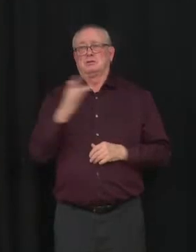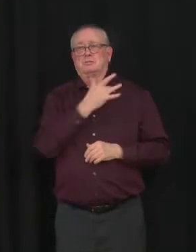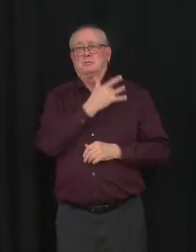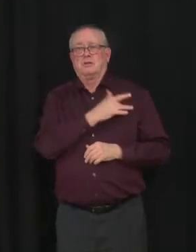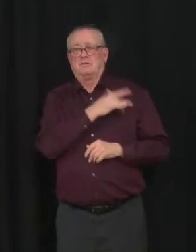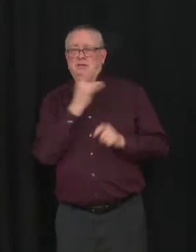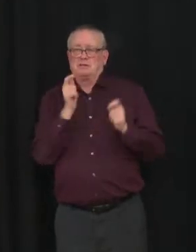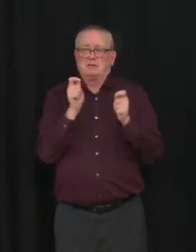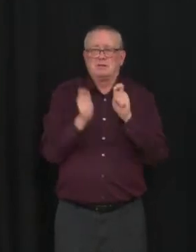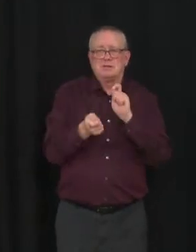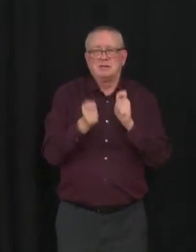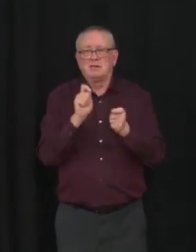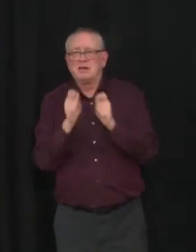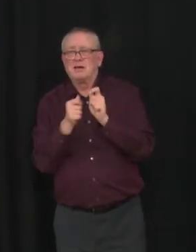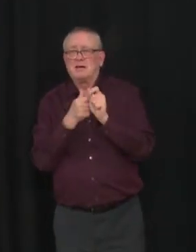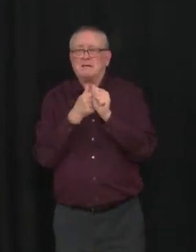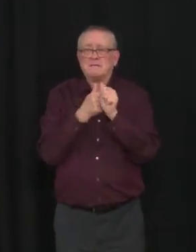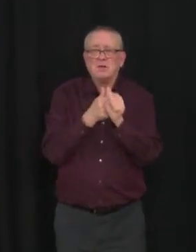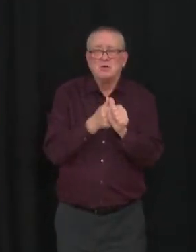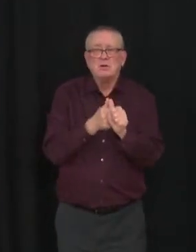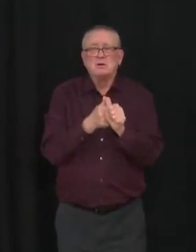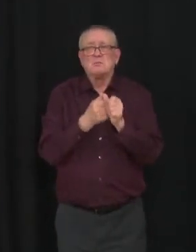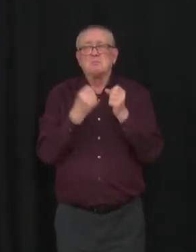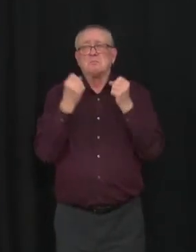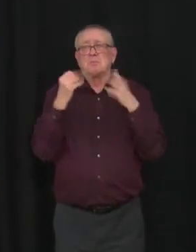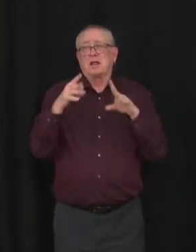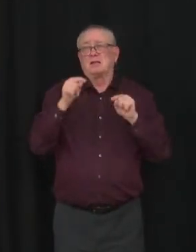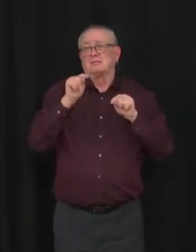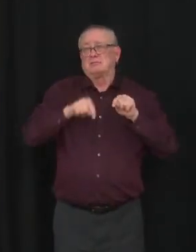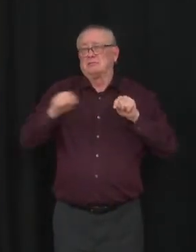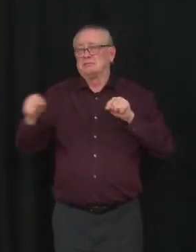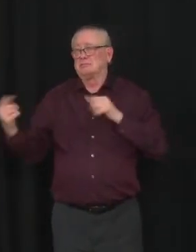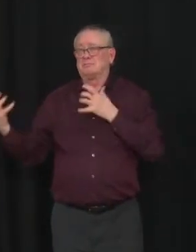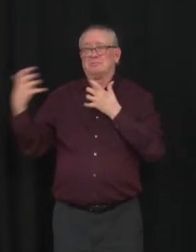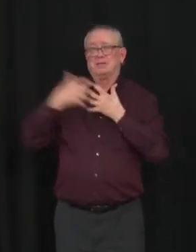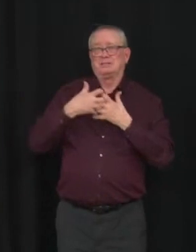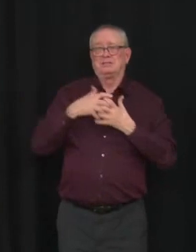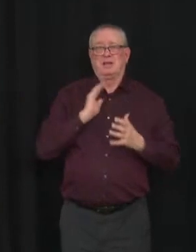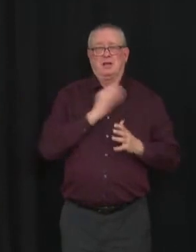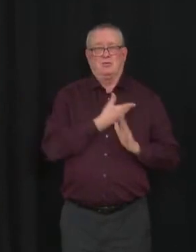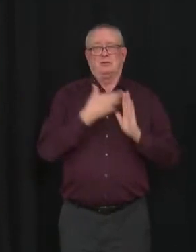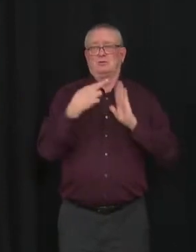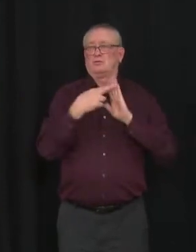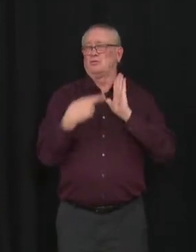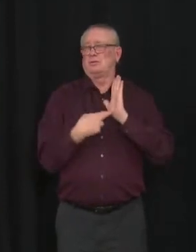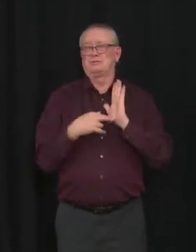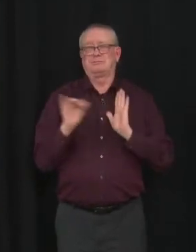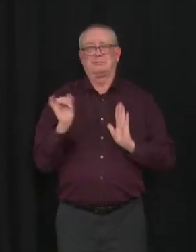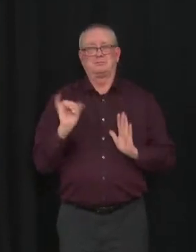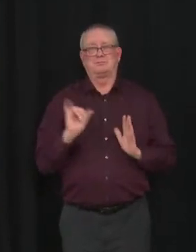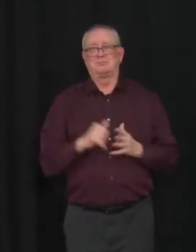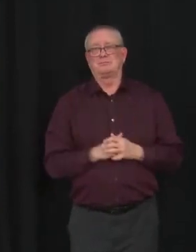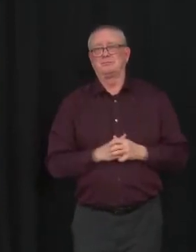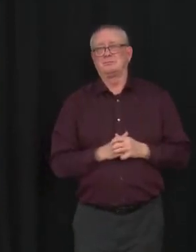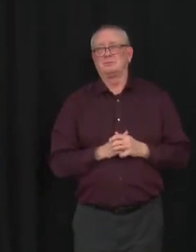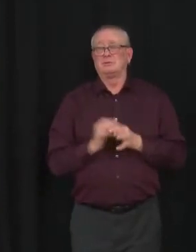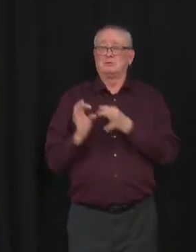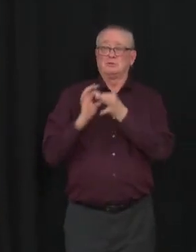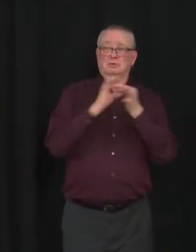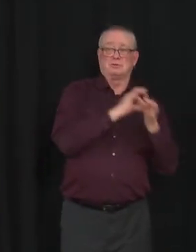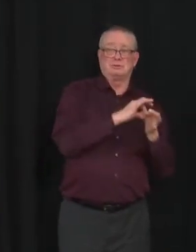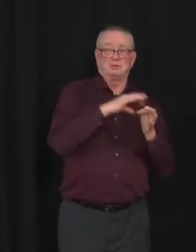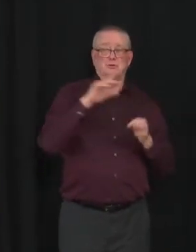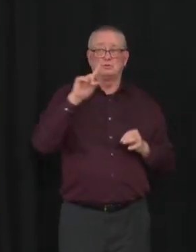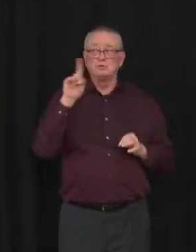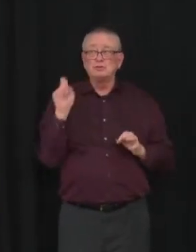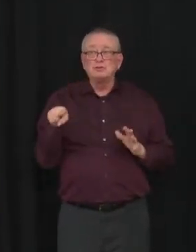health measures, many of them to come in line with where Alberta has been for the past couple of months. Do you have a follow-up, Adam? And